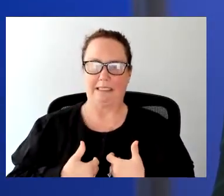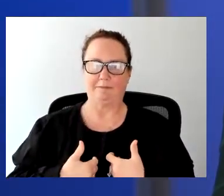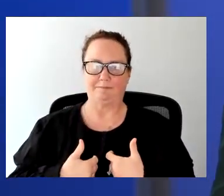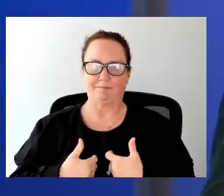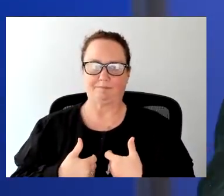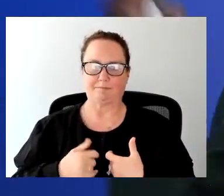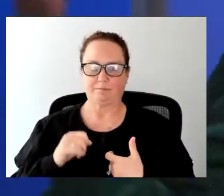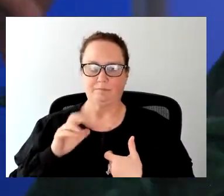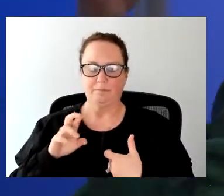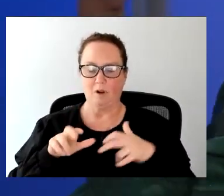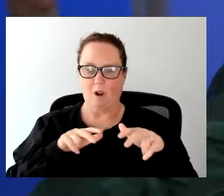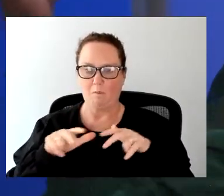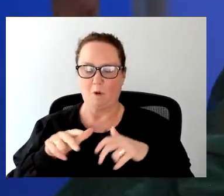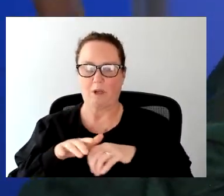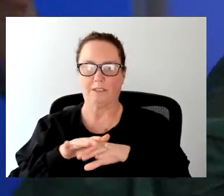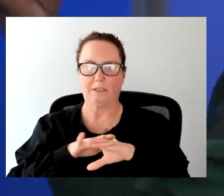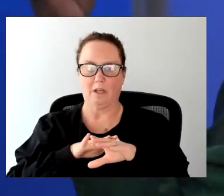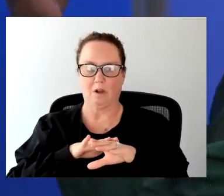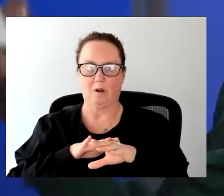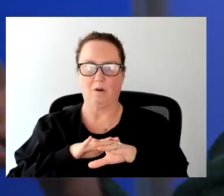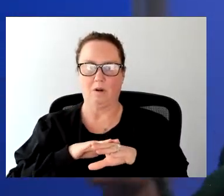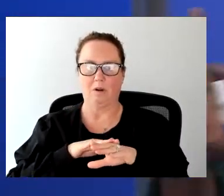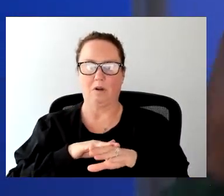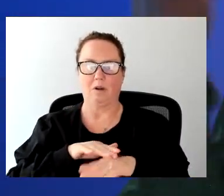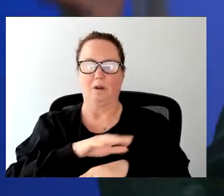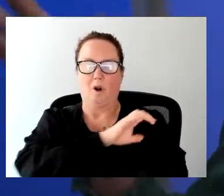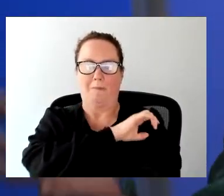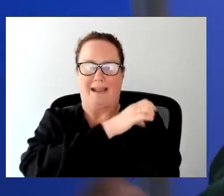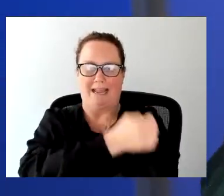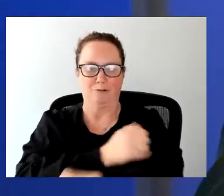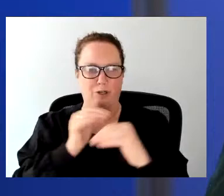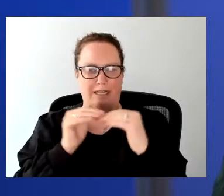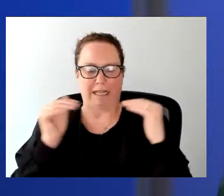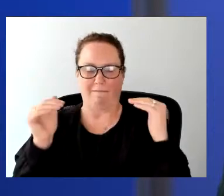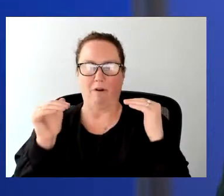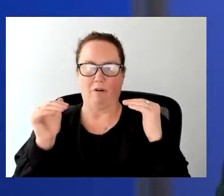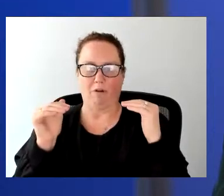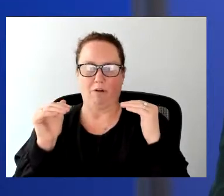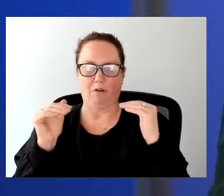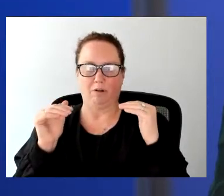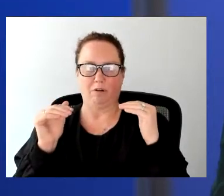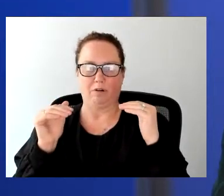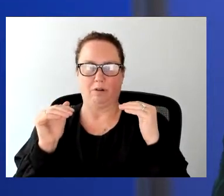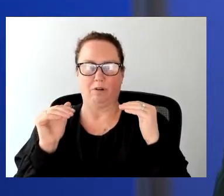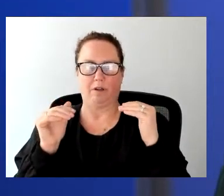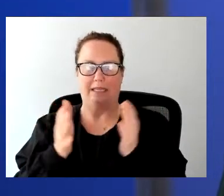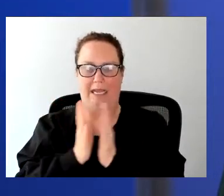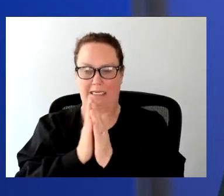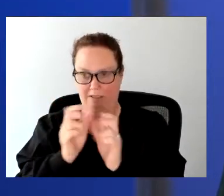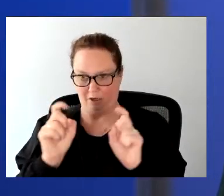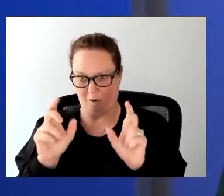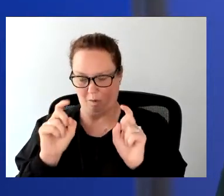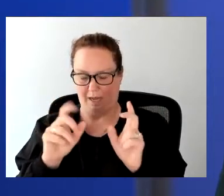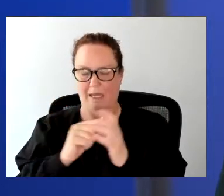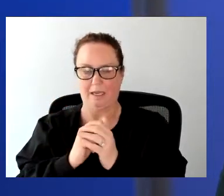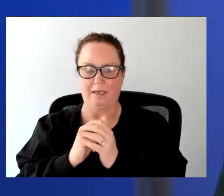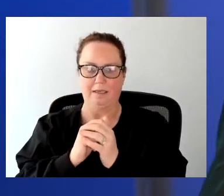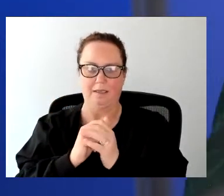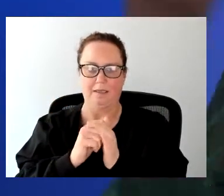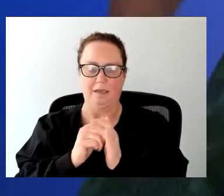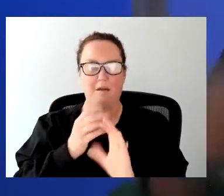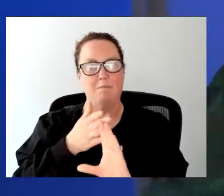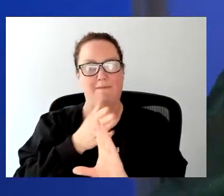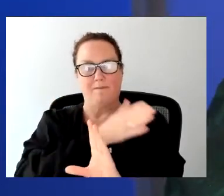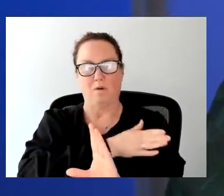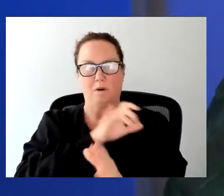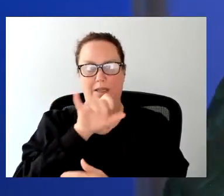walking slower or my energy is not at its usual hyper level. And then they ask, are you okay? But prior to that, because